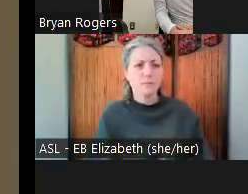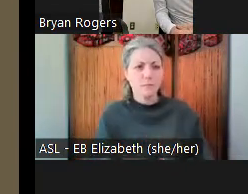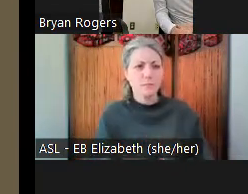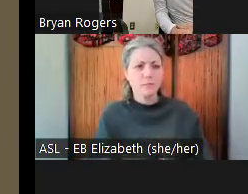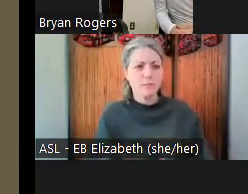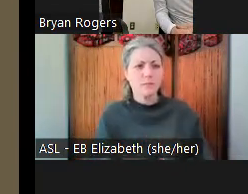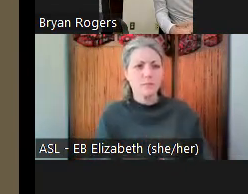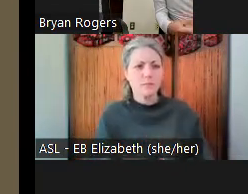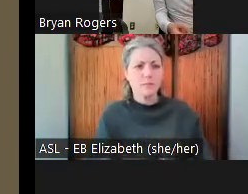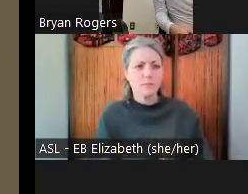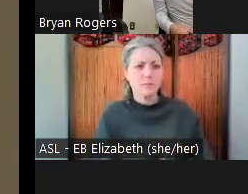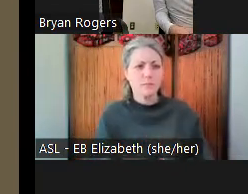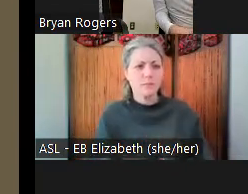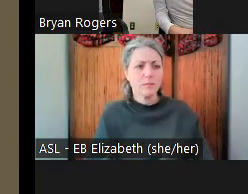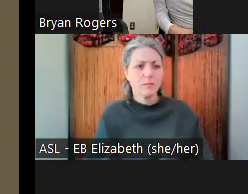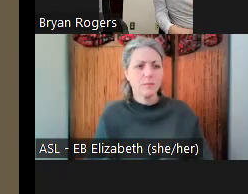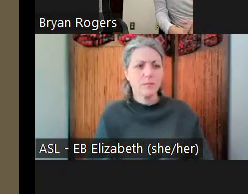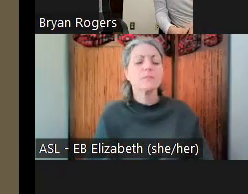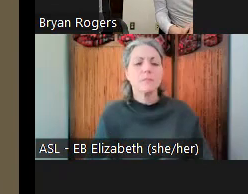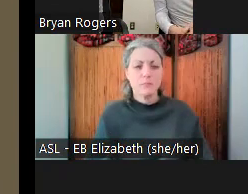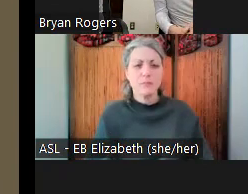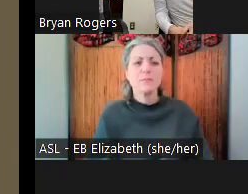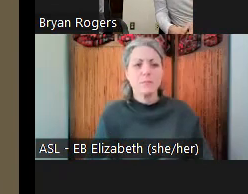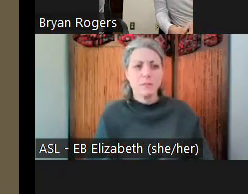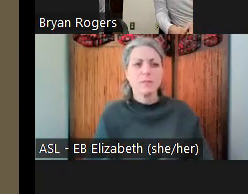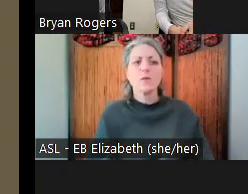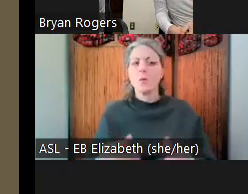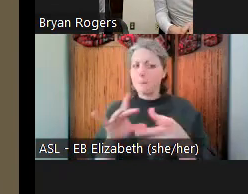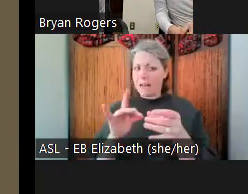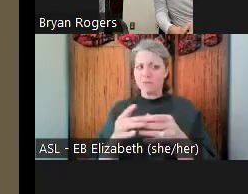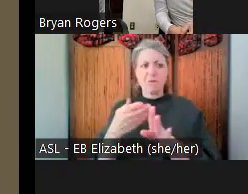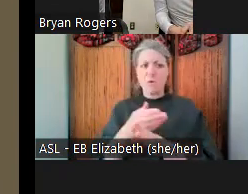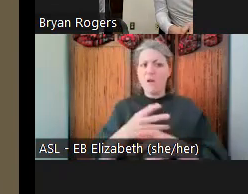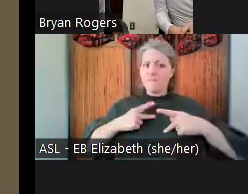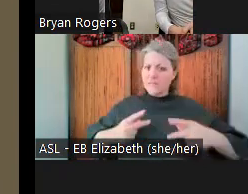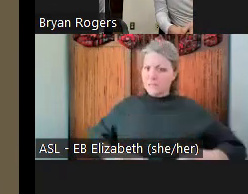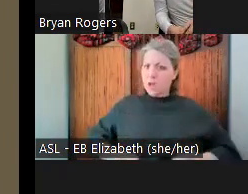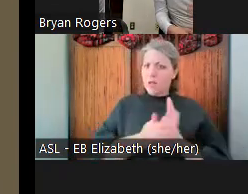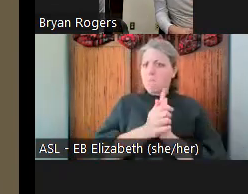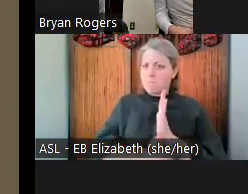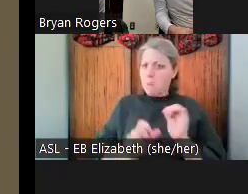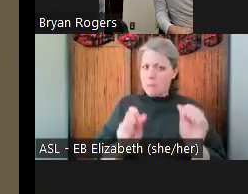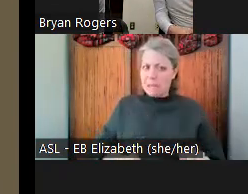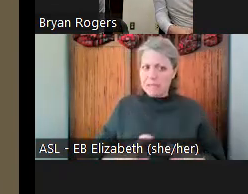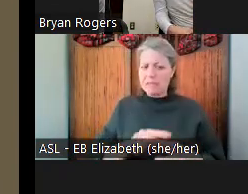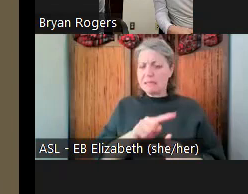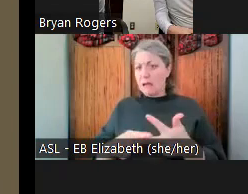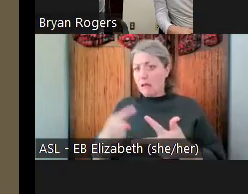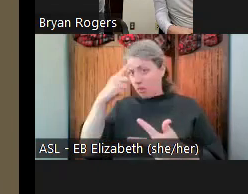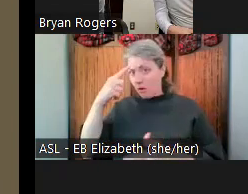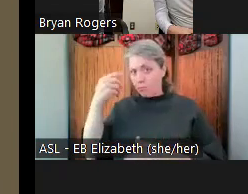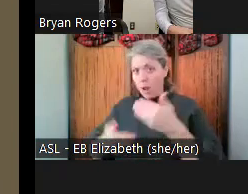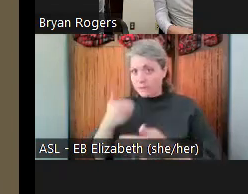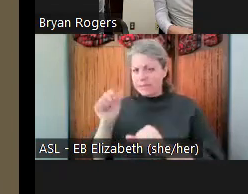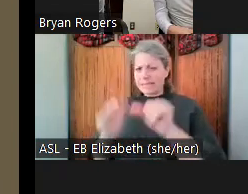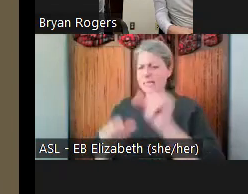So as you can see, we have the physical abilities there that I spoke of a little bit earlier, but those cognitive assessments we